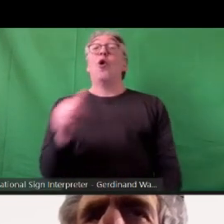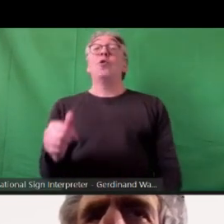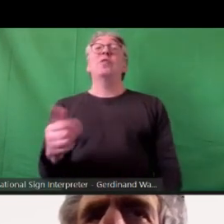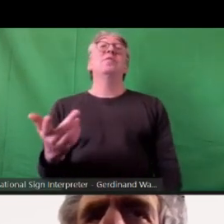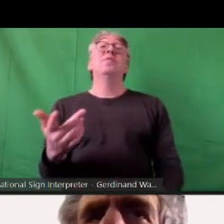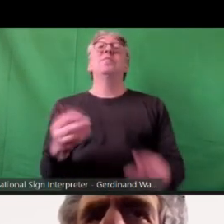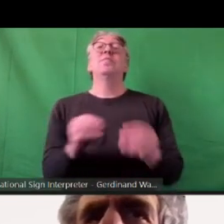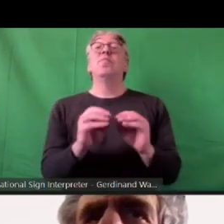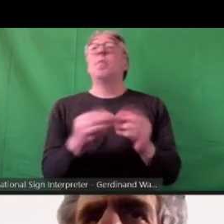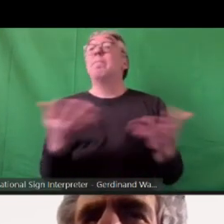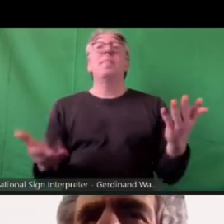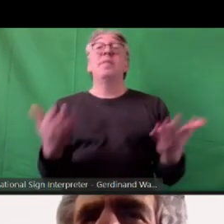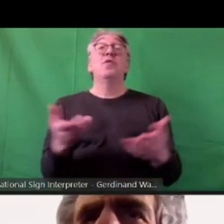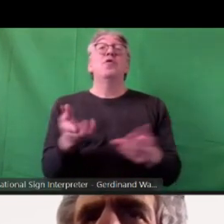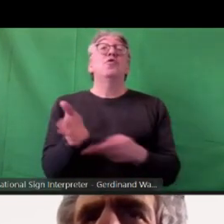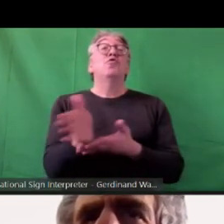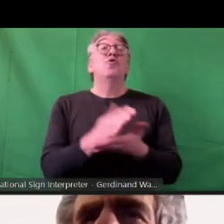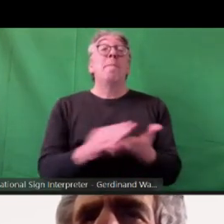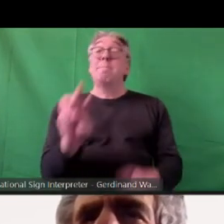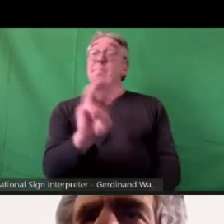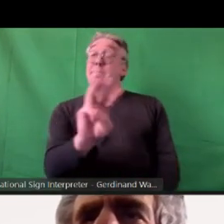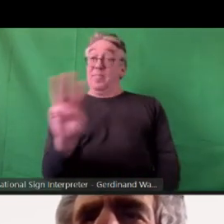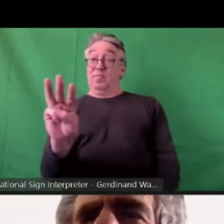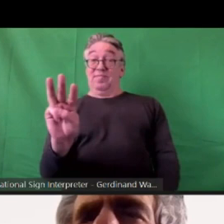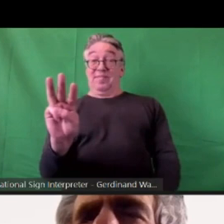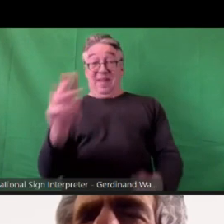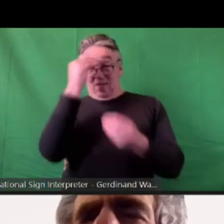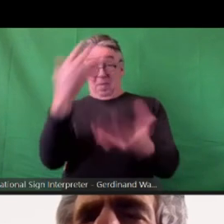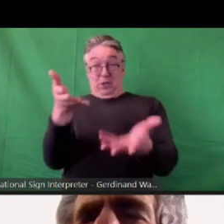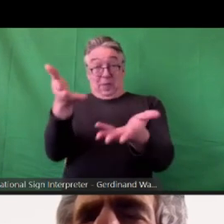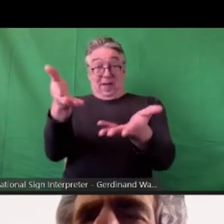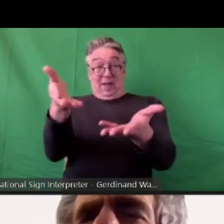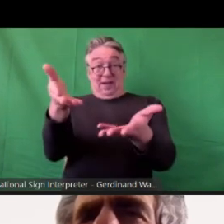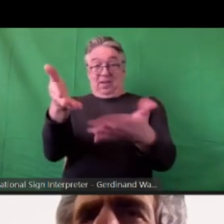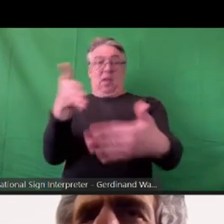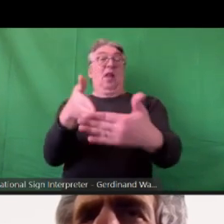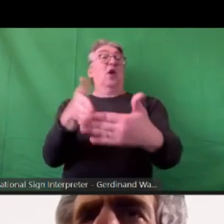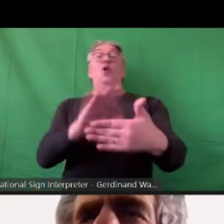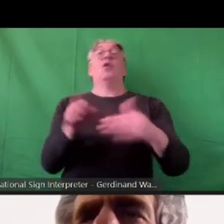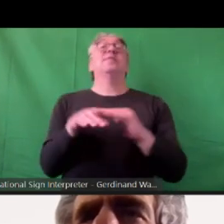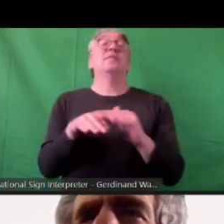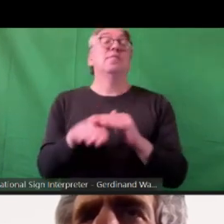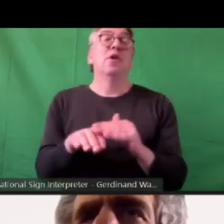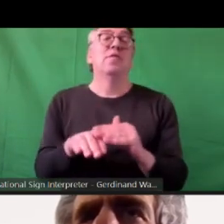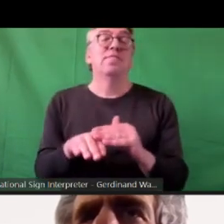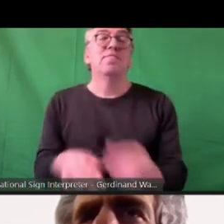this infrastructure and information accessible for the companies. Then they will become more